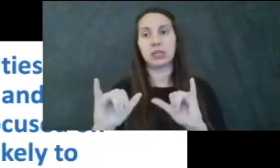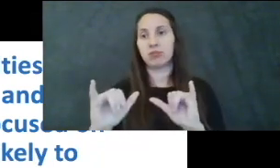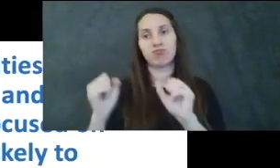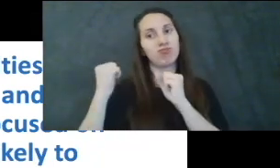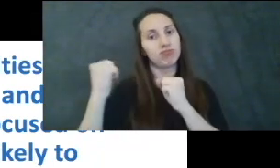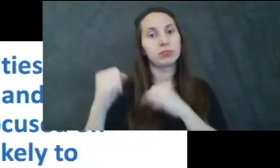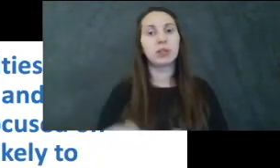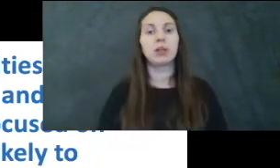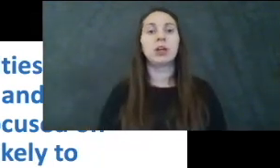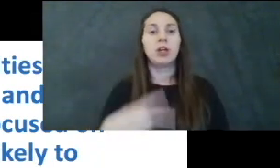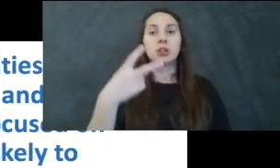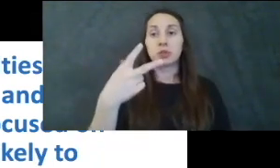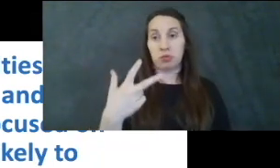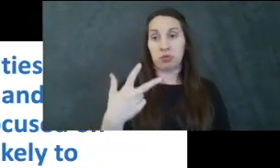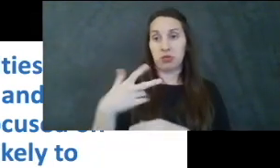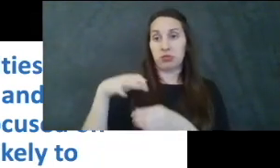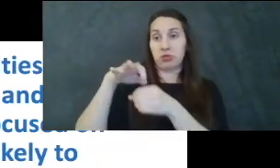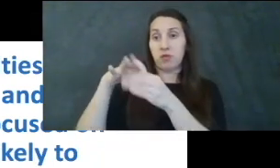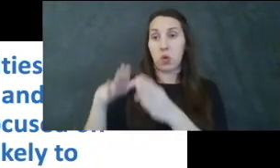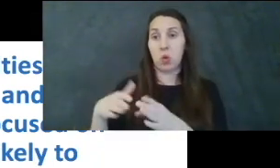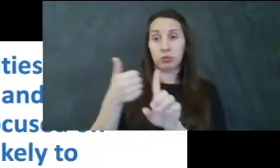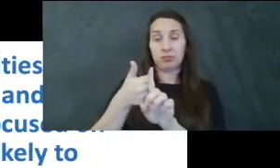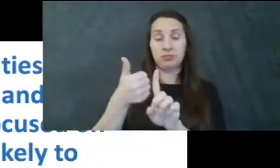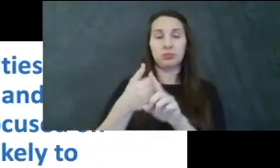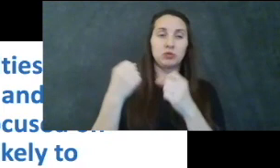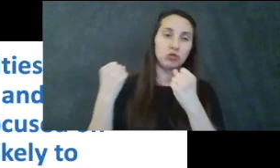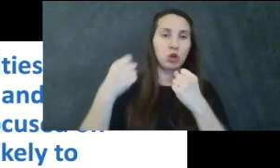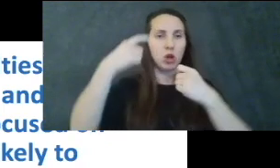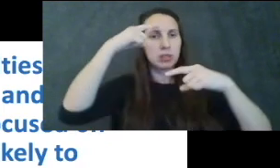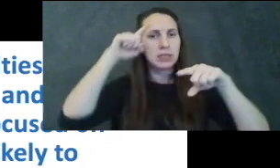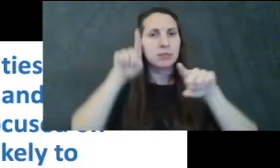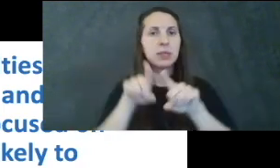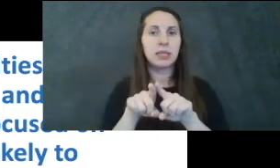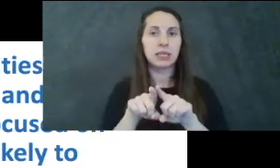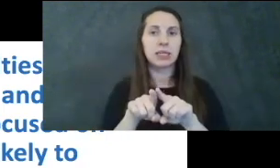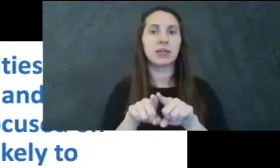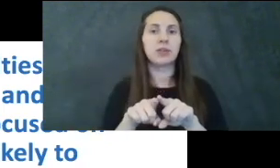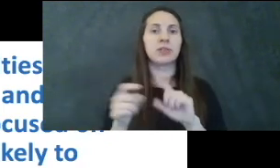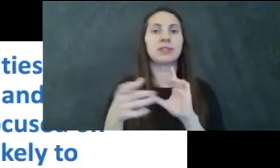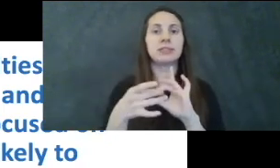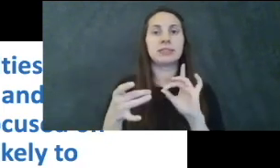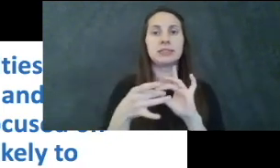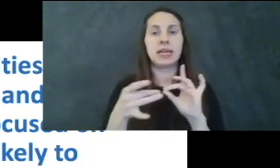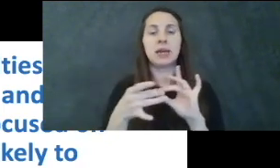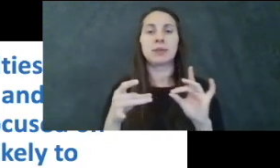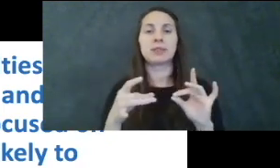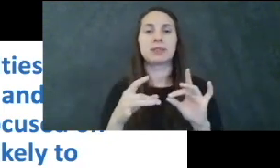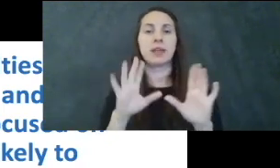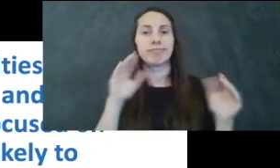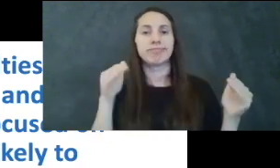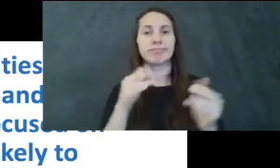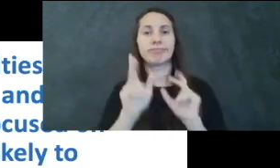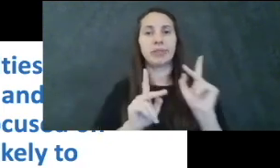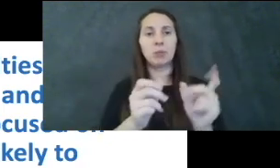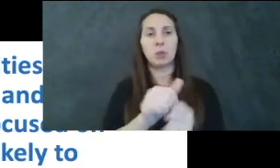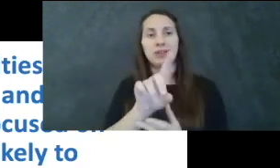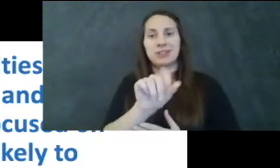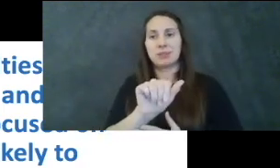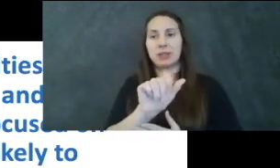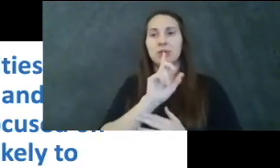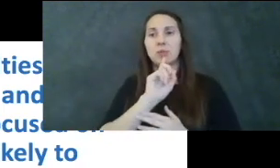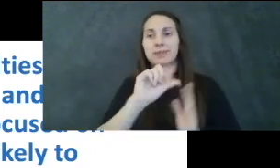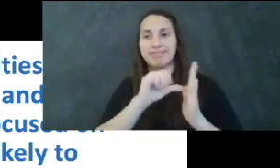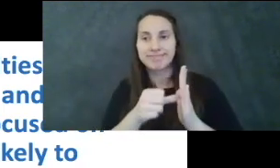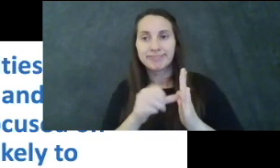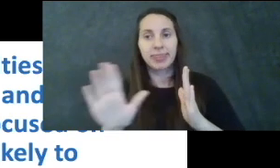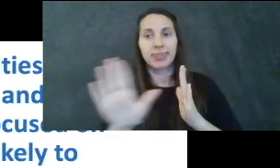also strongly agree with statements that center people with disabilities and highlight their contributions to the workplace,